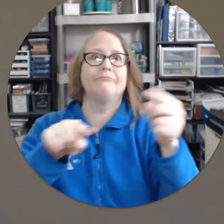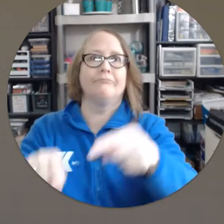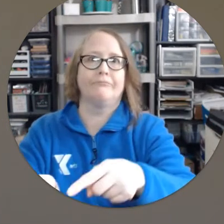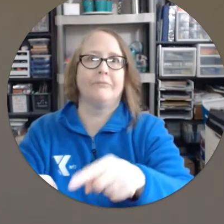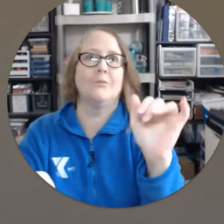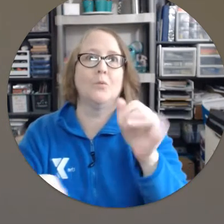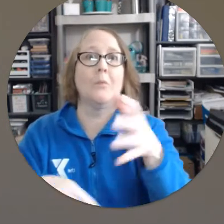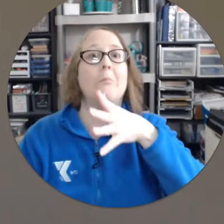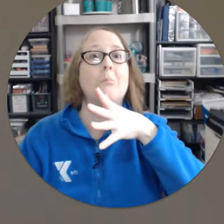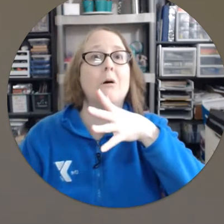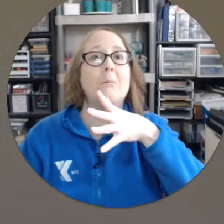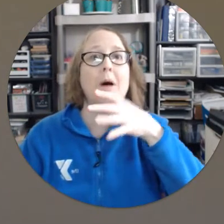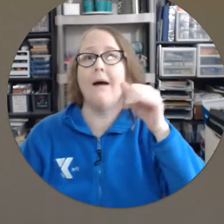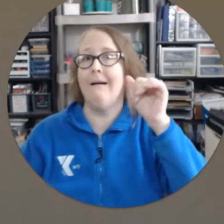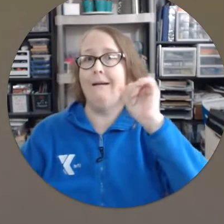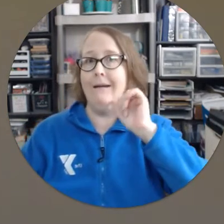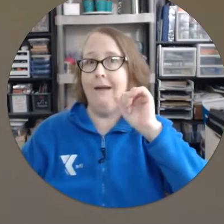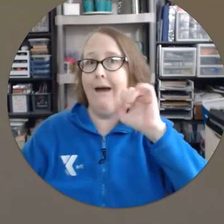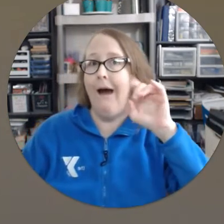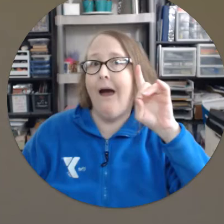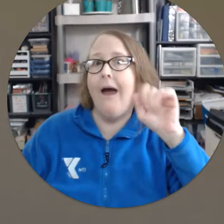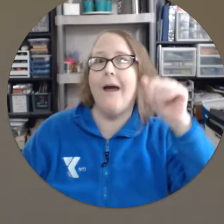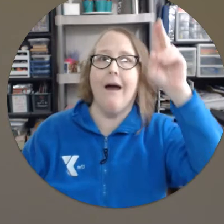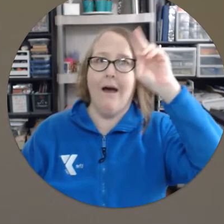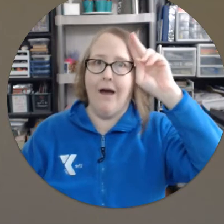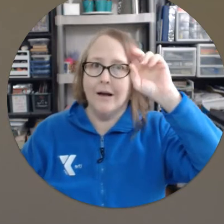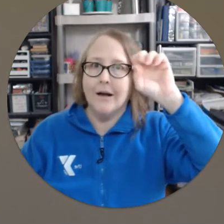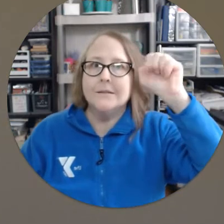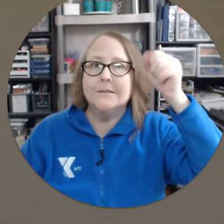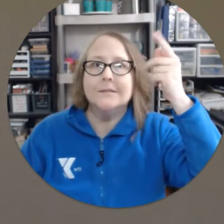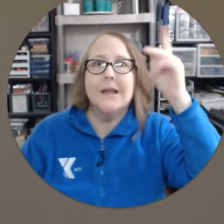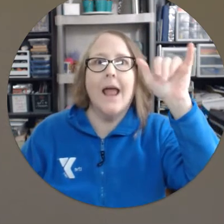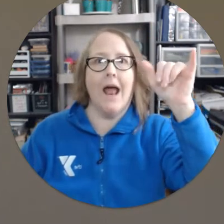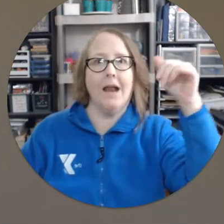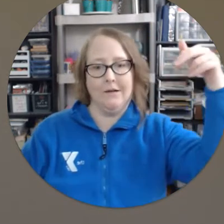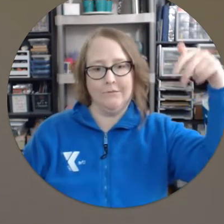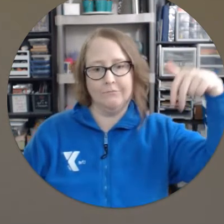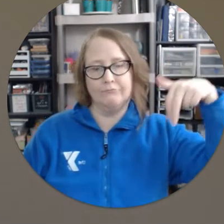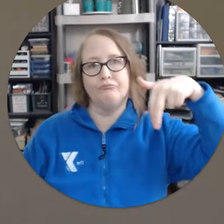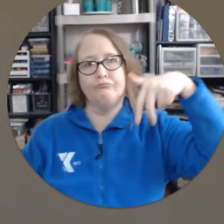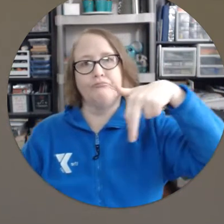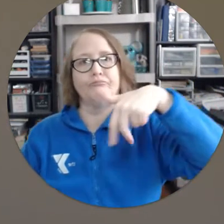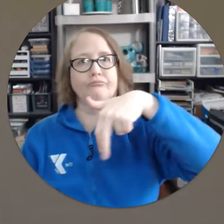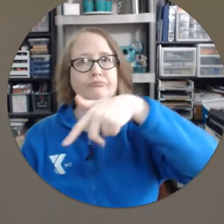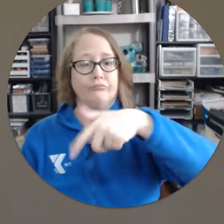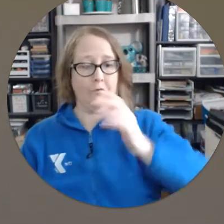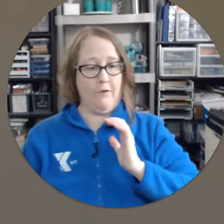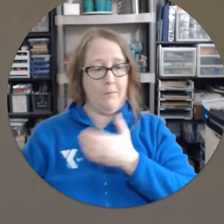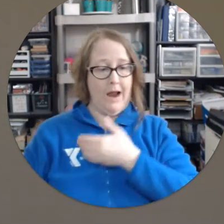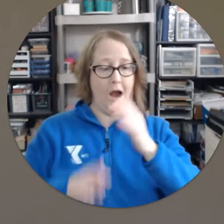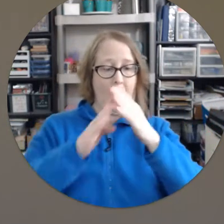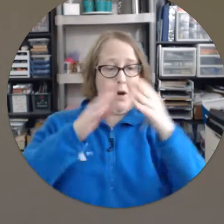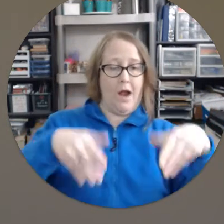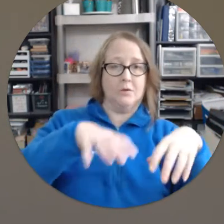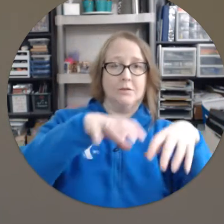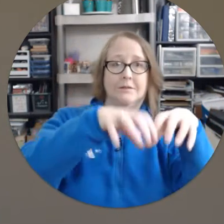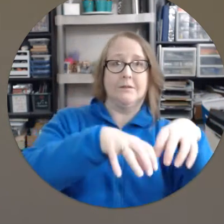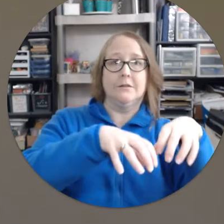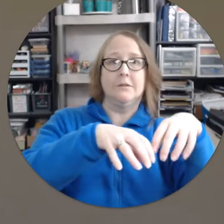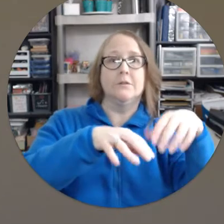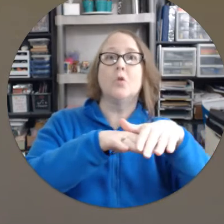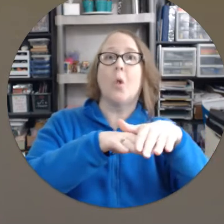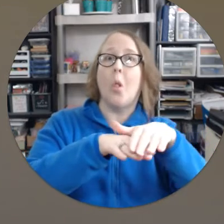Mama and Aunt Ida and Uncle Sandy walked down from our house very